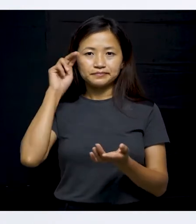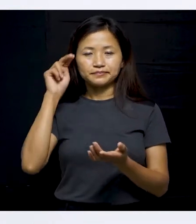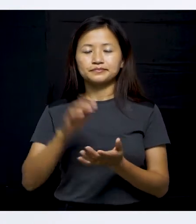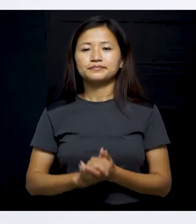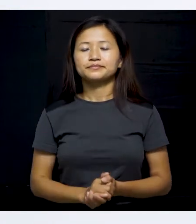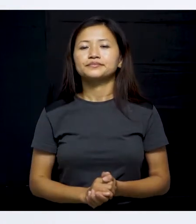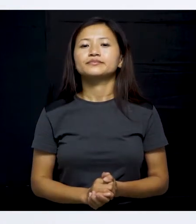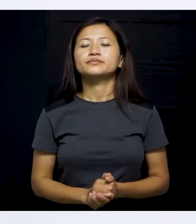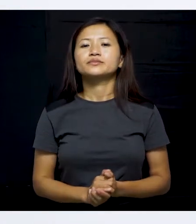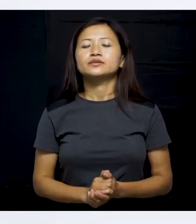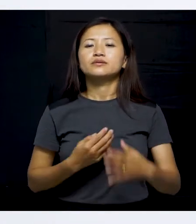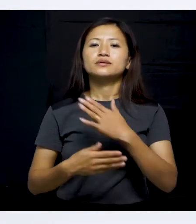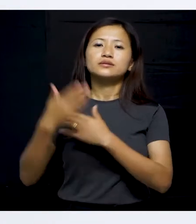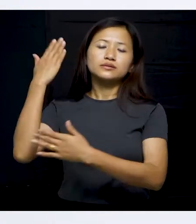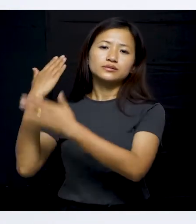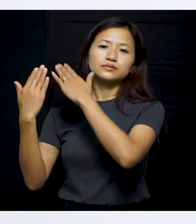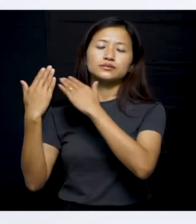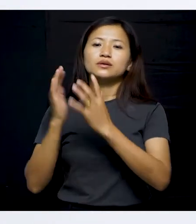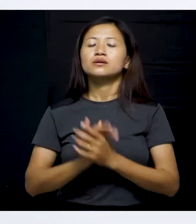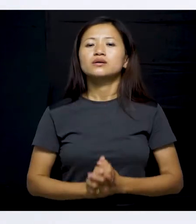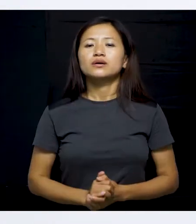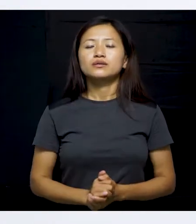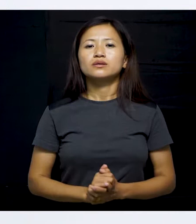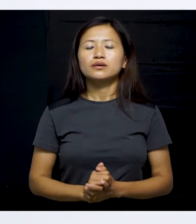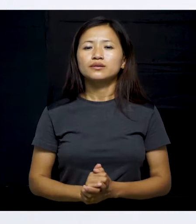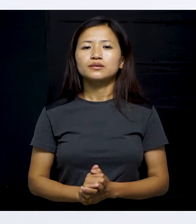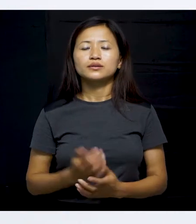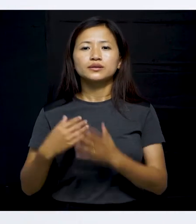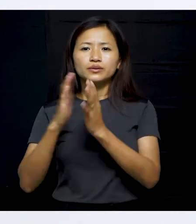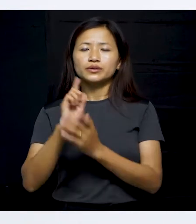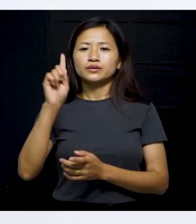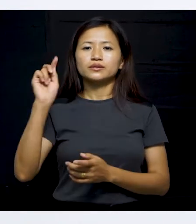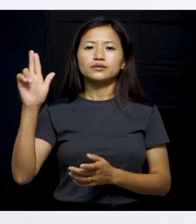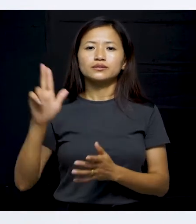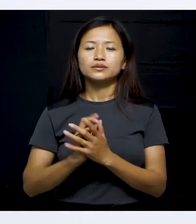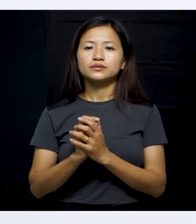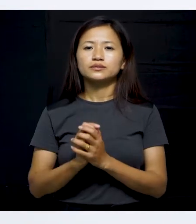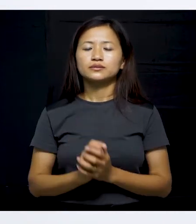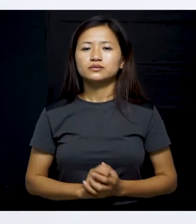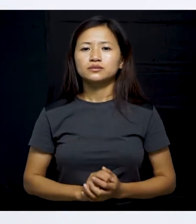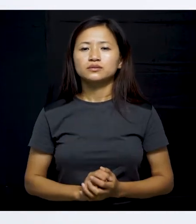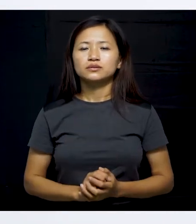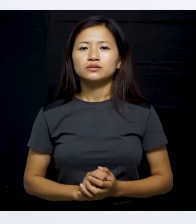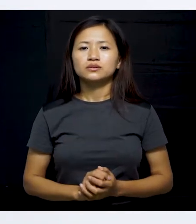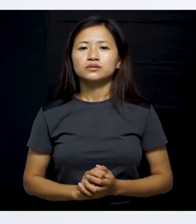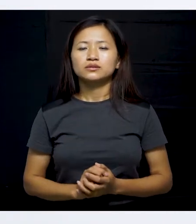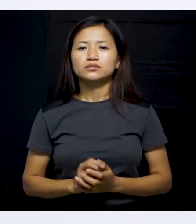let me take you back to the history, okay? History way back in